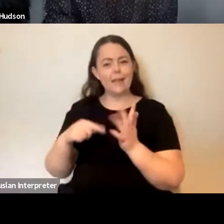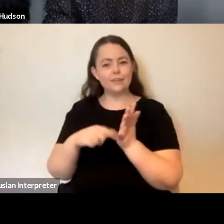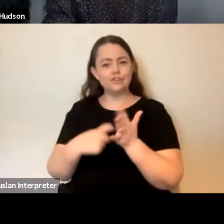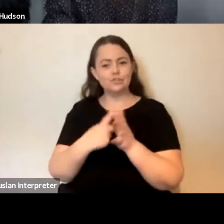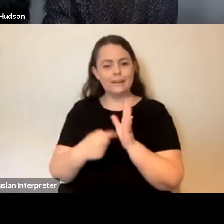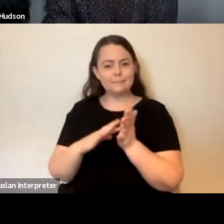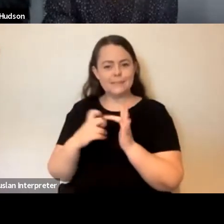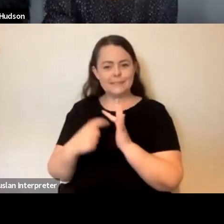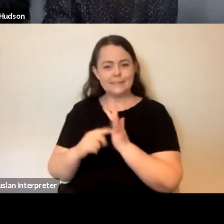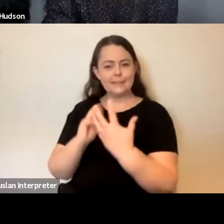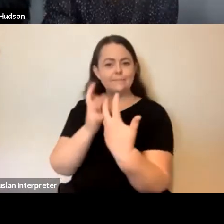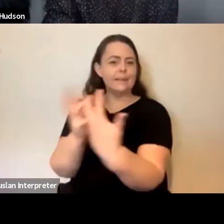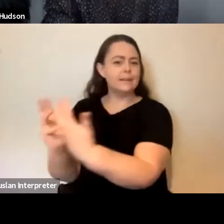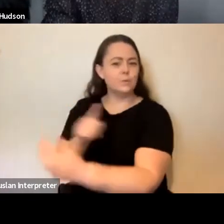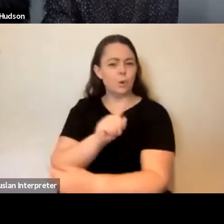choice